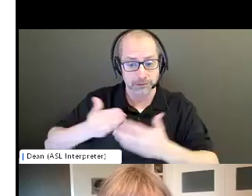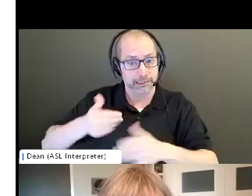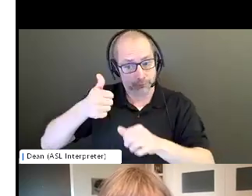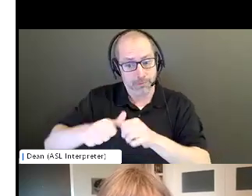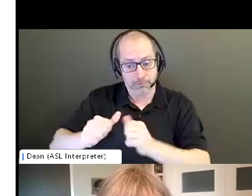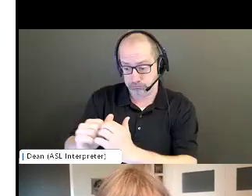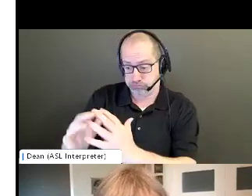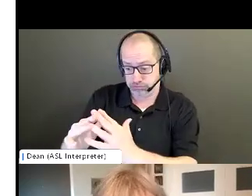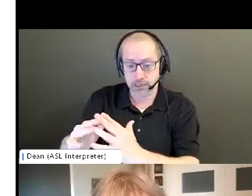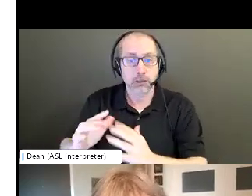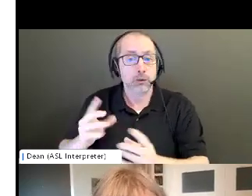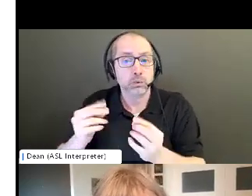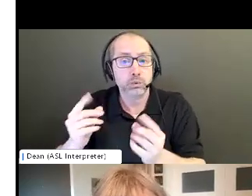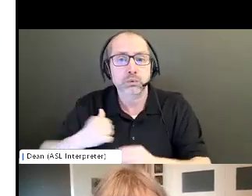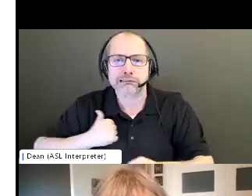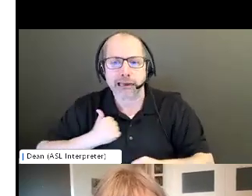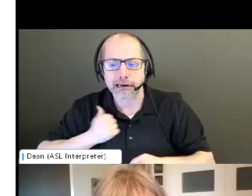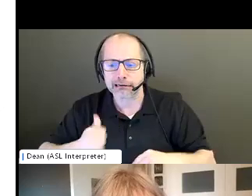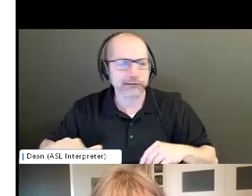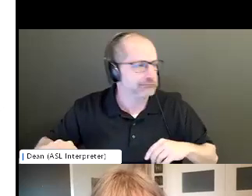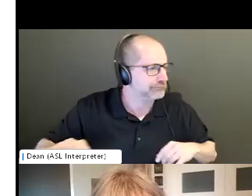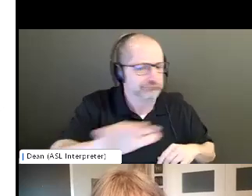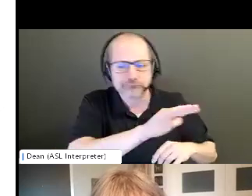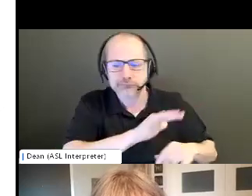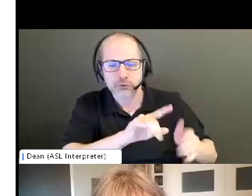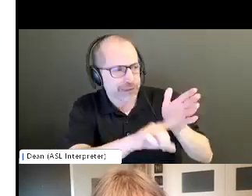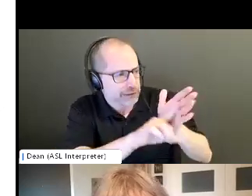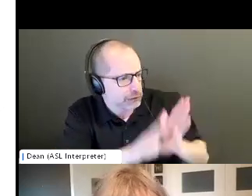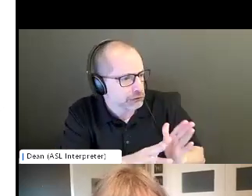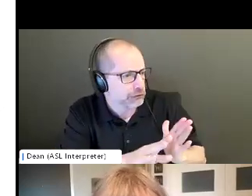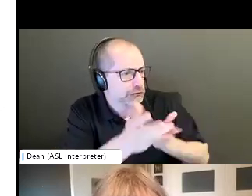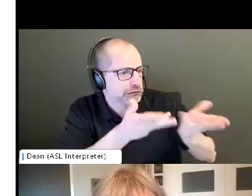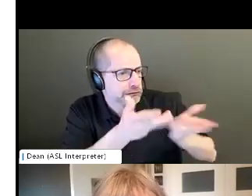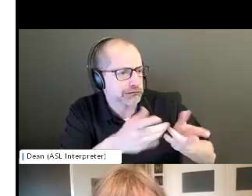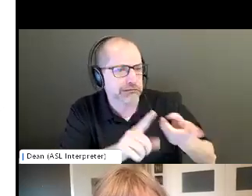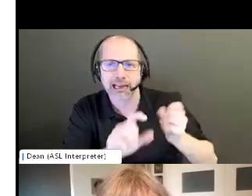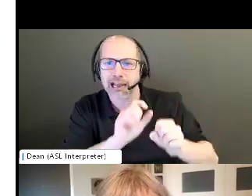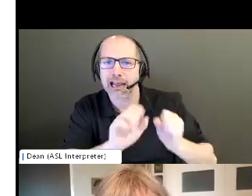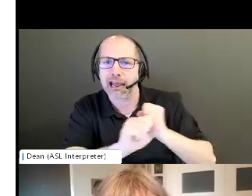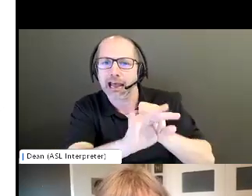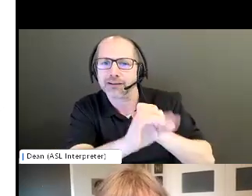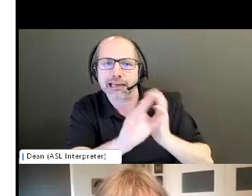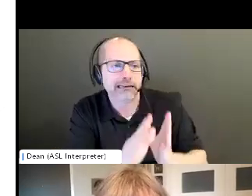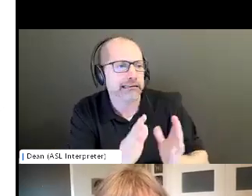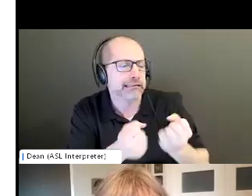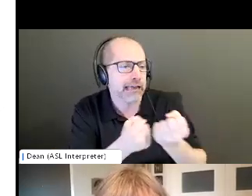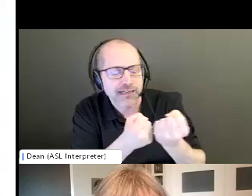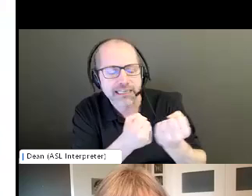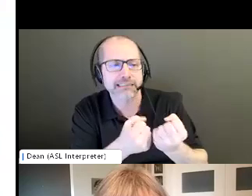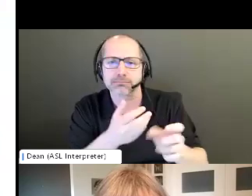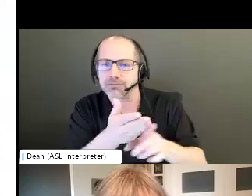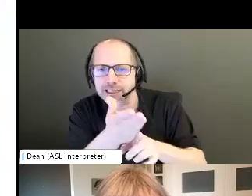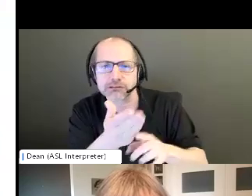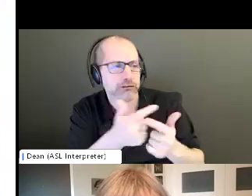people from all over the country, researchers, advocates, professionals, and came up with the strategy